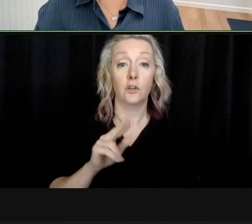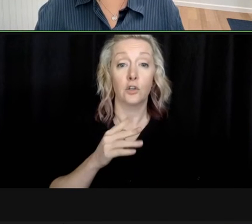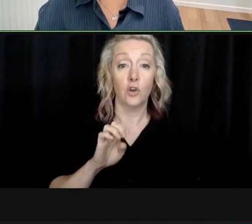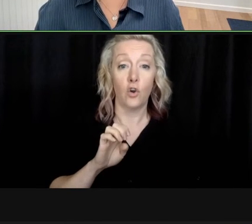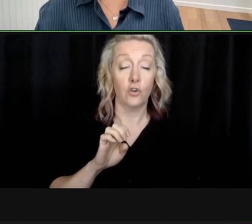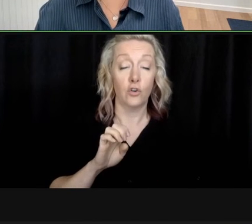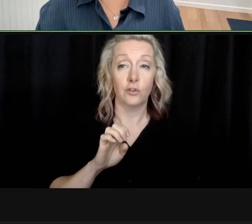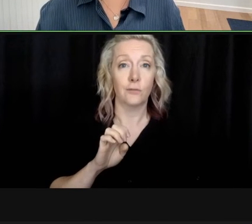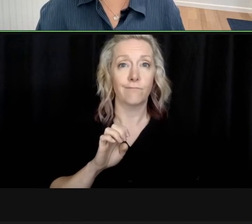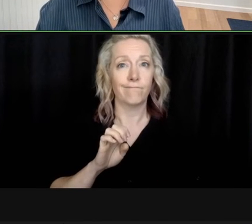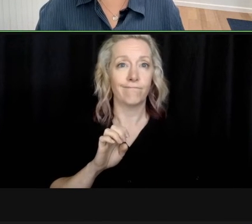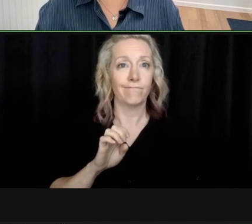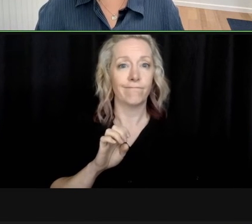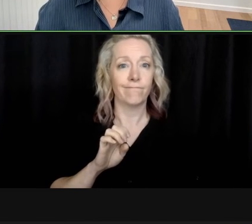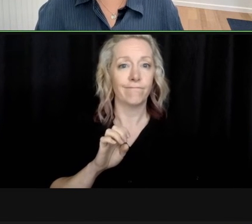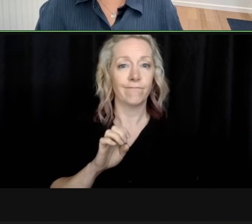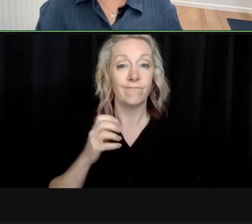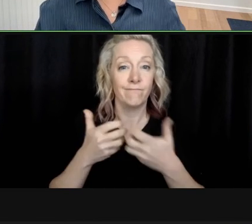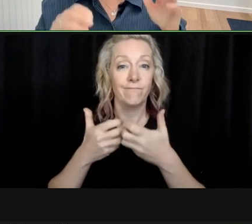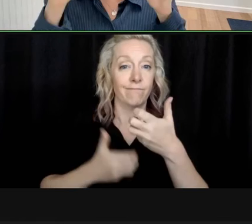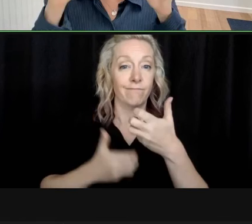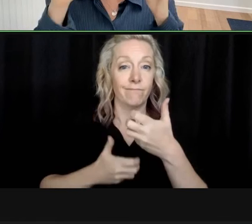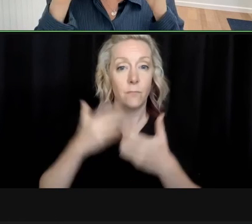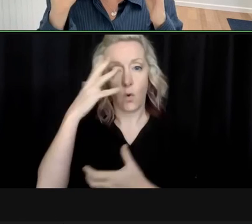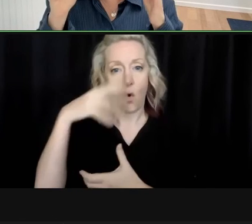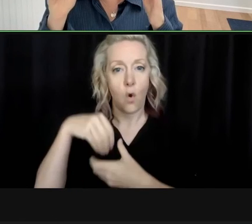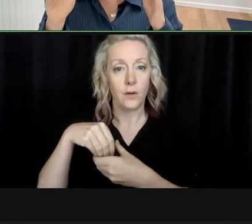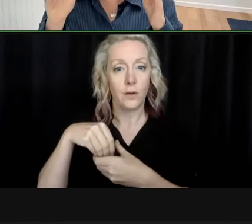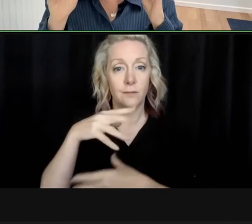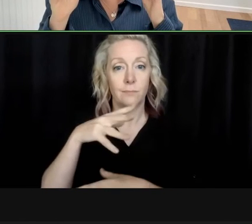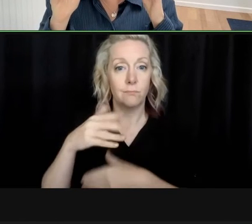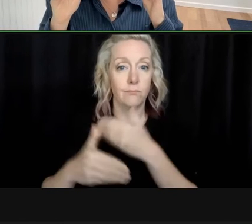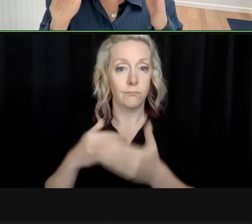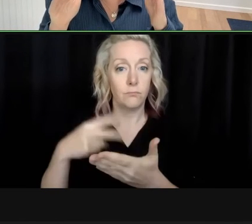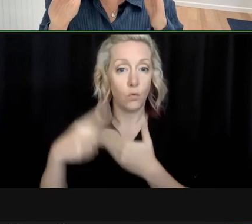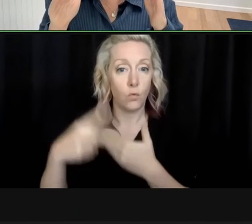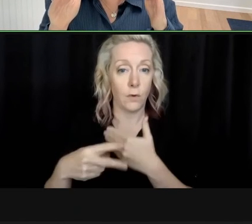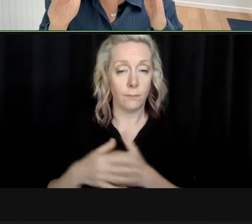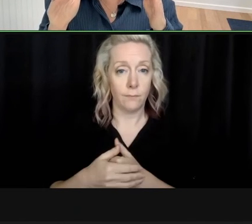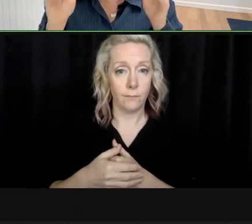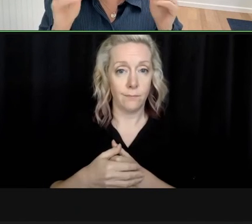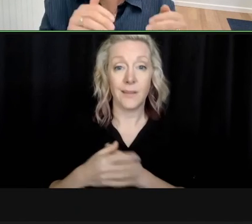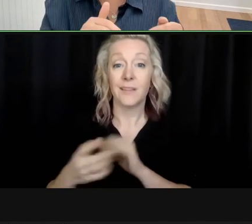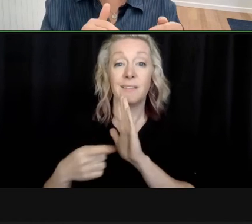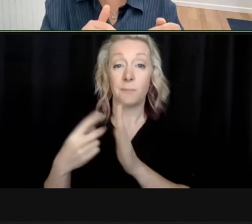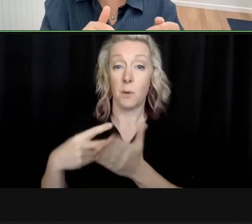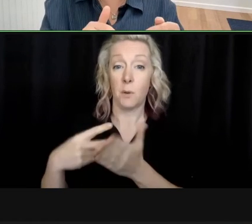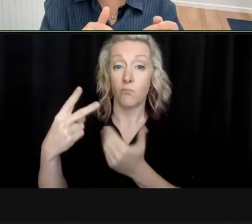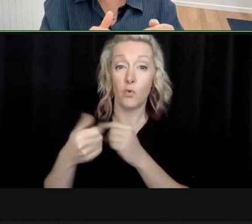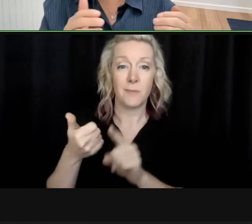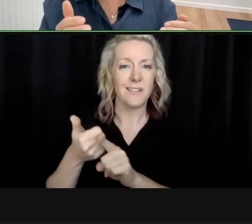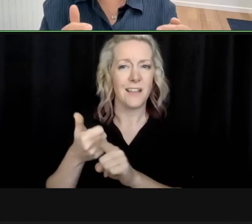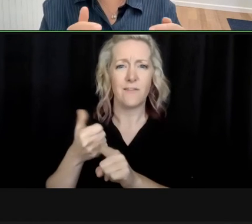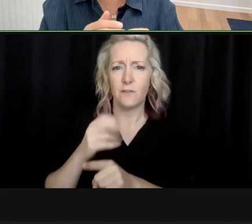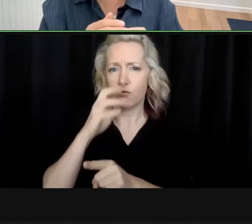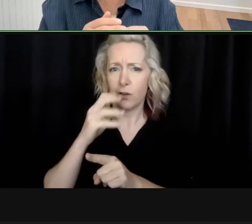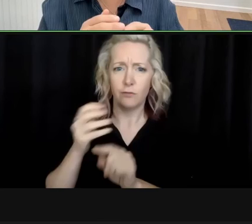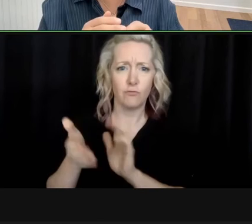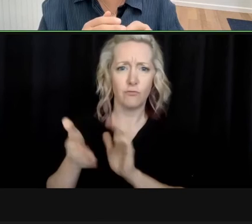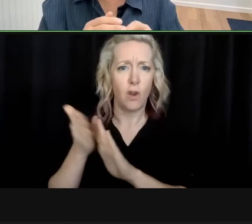autism focused program intervention. So sometimes they're just very strict how the program set up and the kid doesn't fit in. So that's